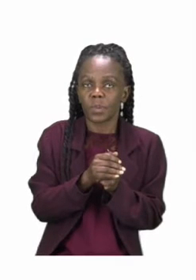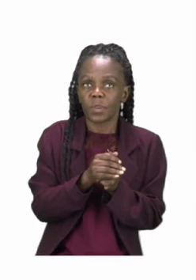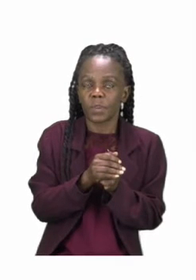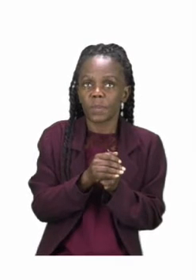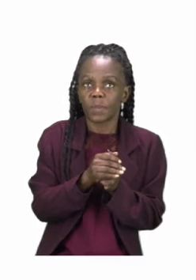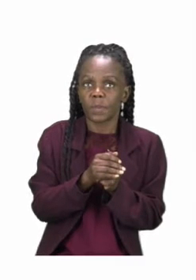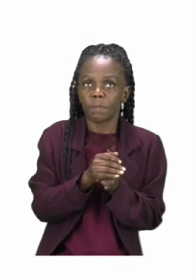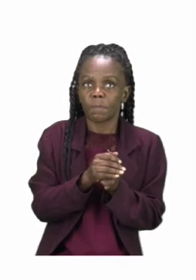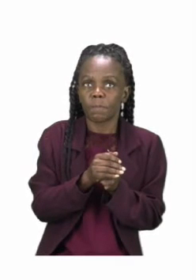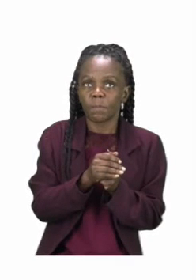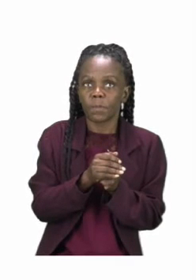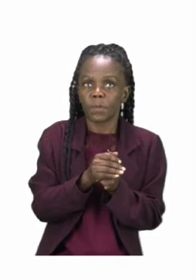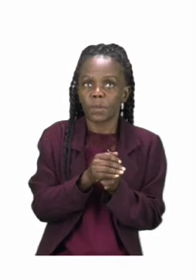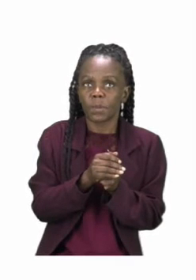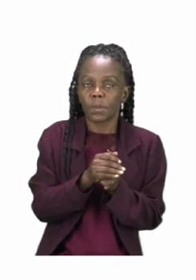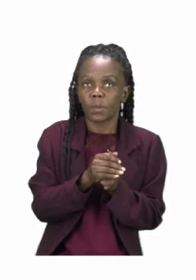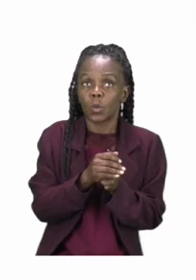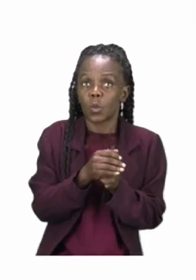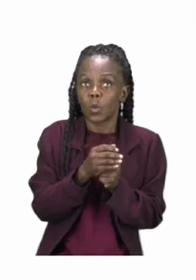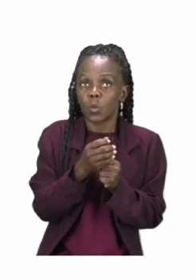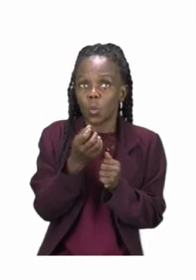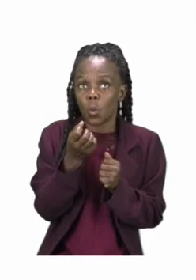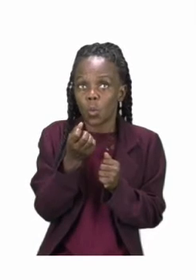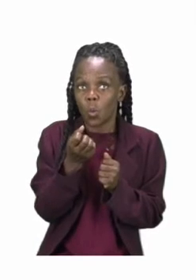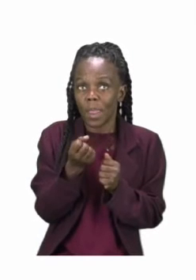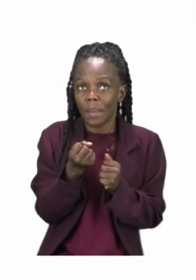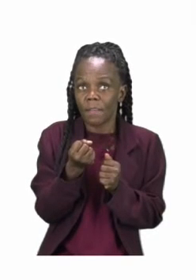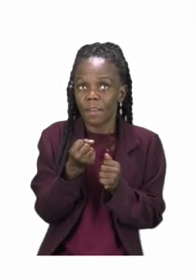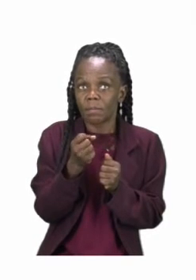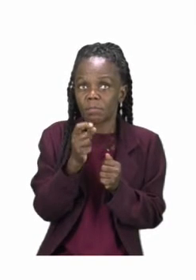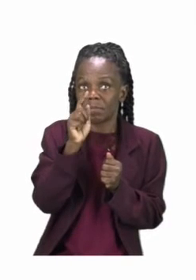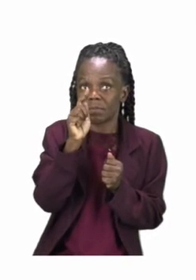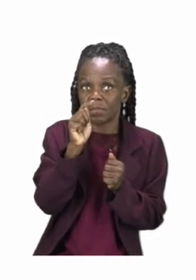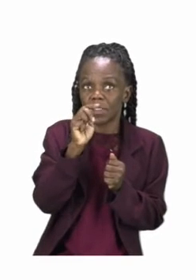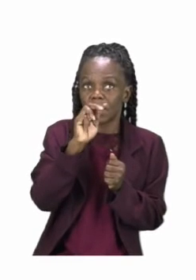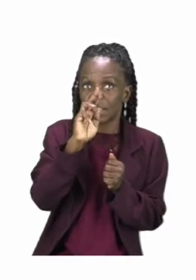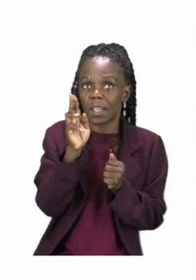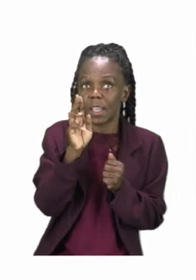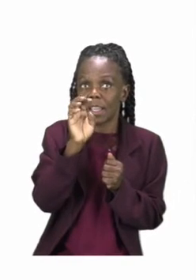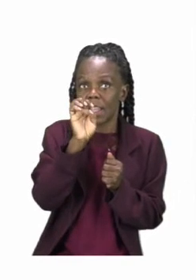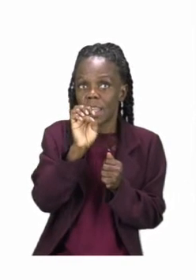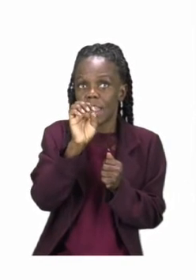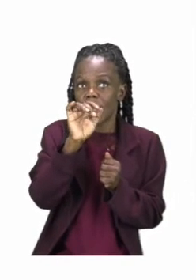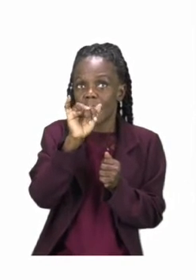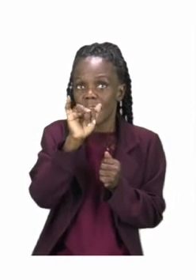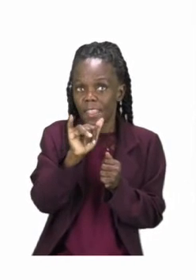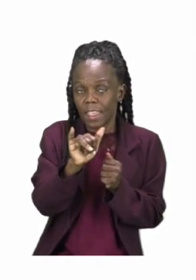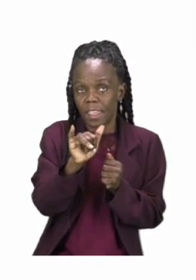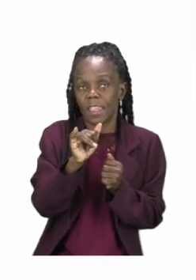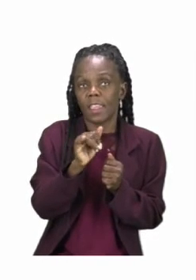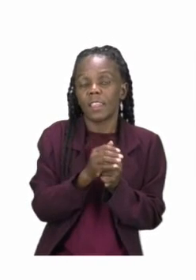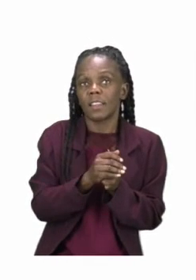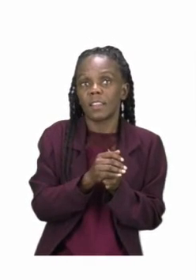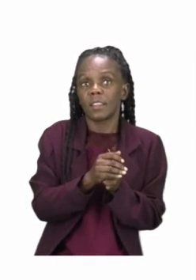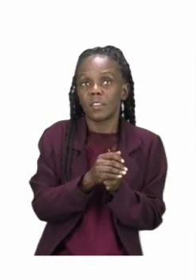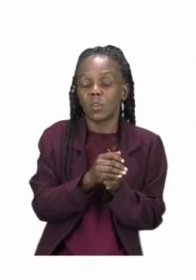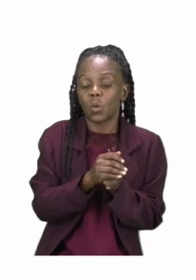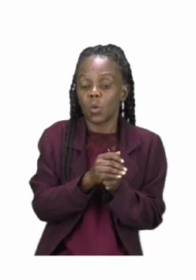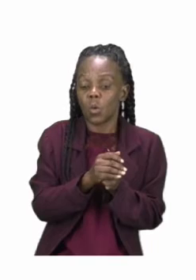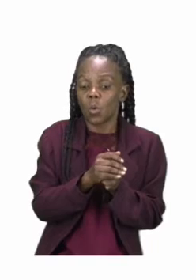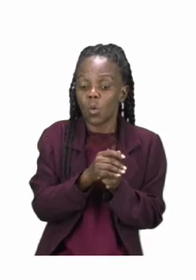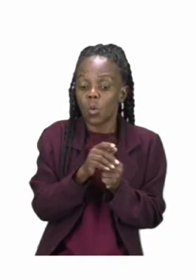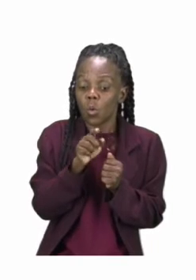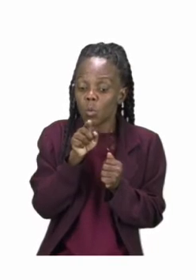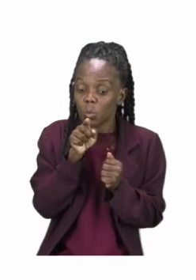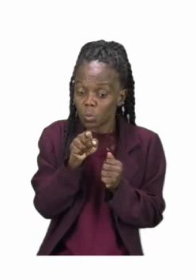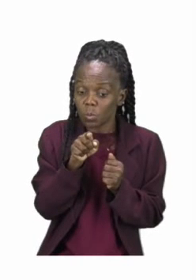not included there. So our answer would be